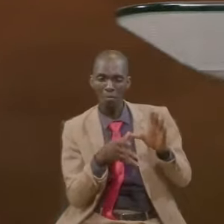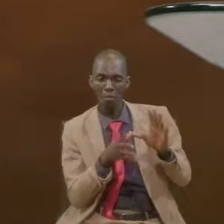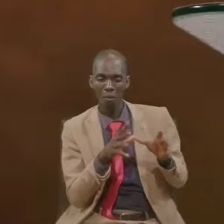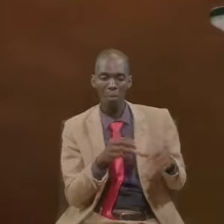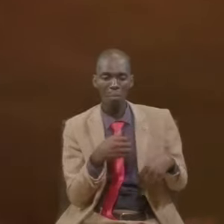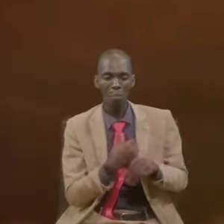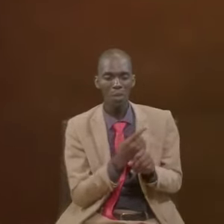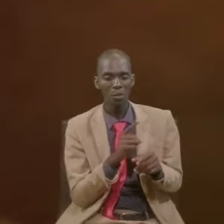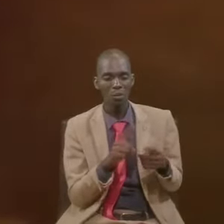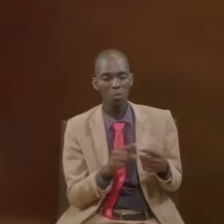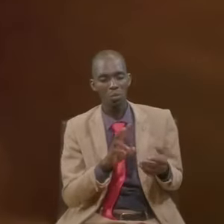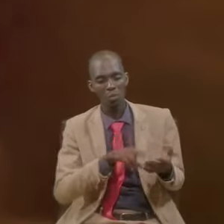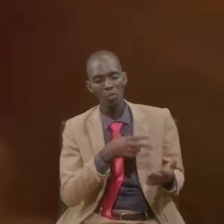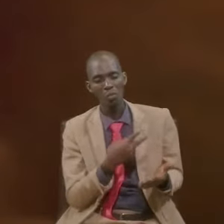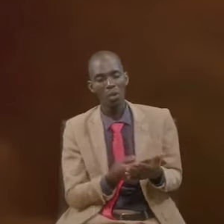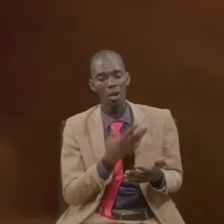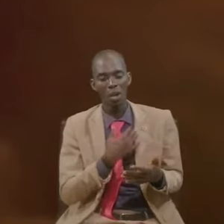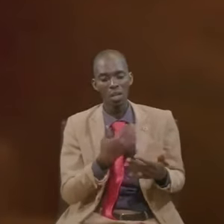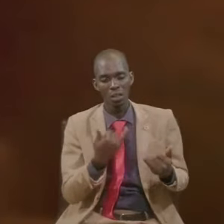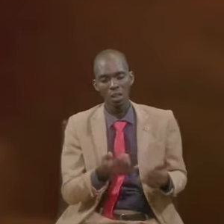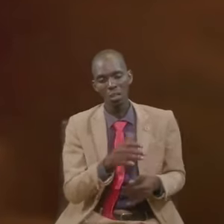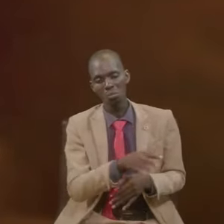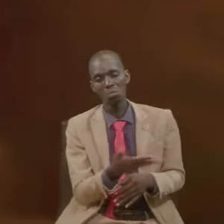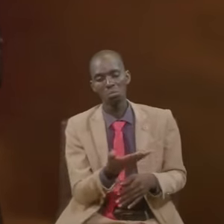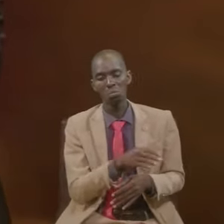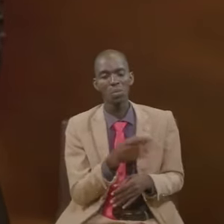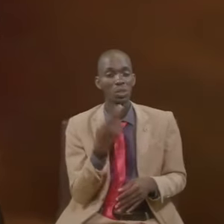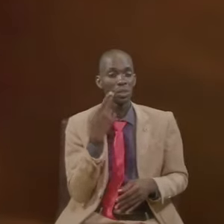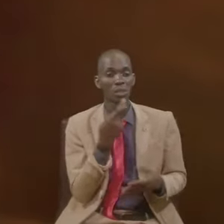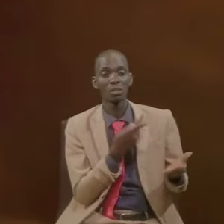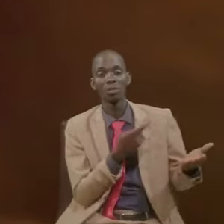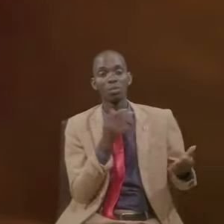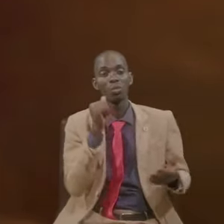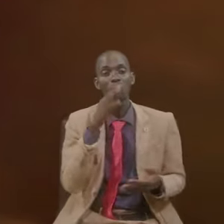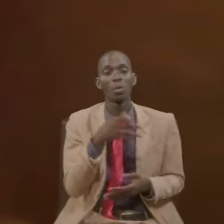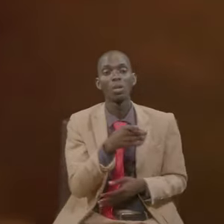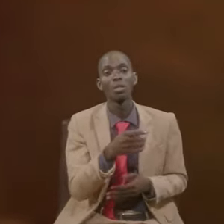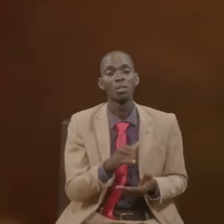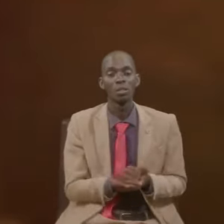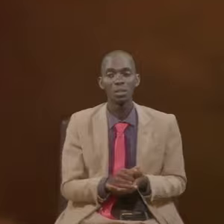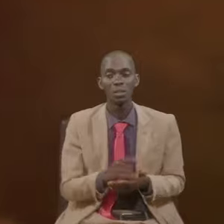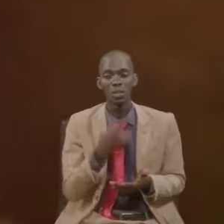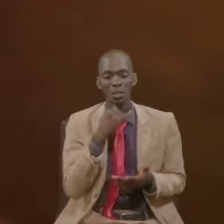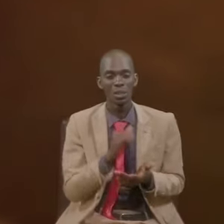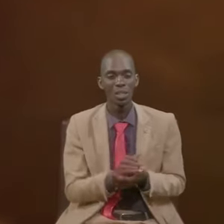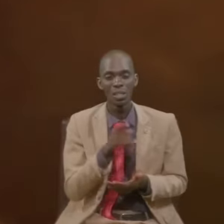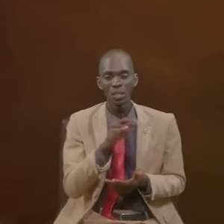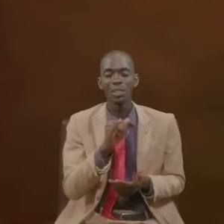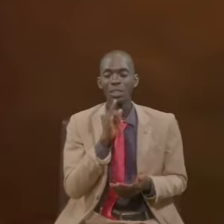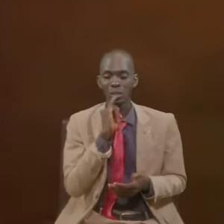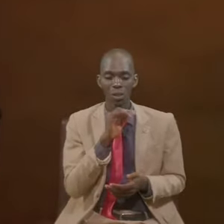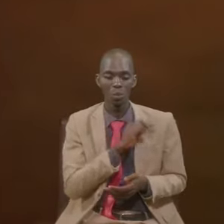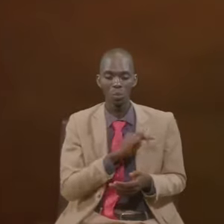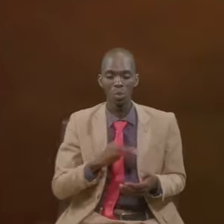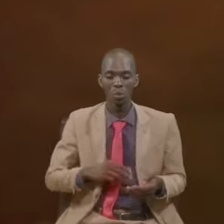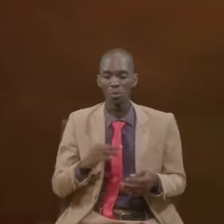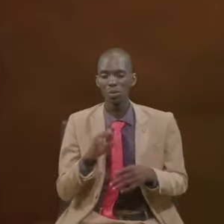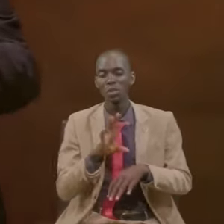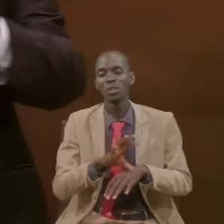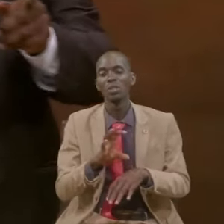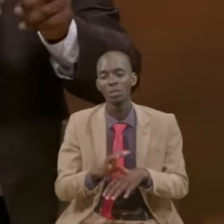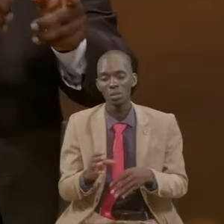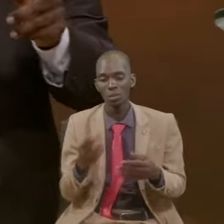him to compromise. Look at her. She says she's deep alive. But look at her.